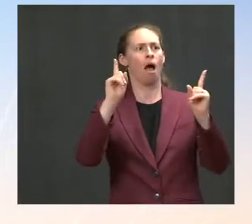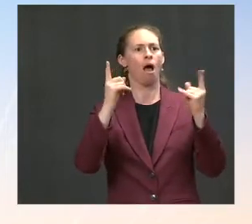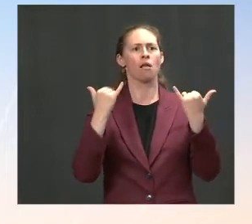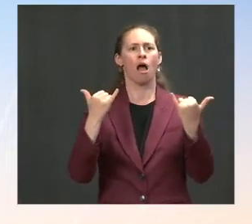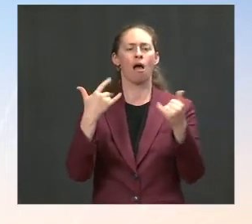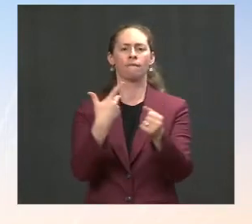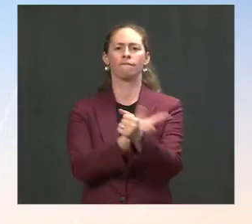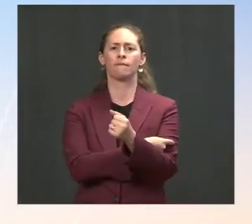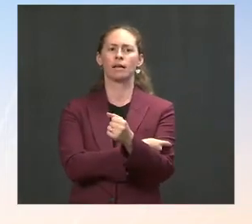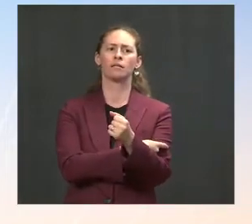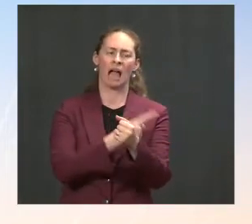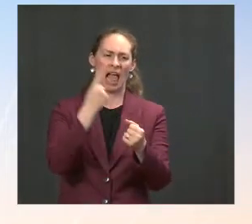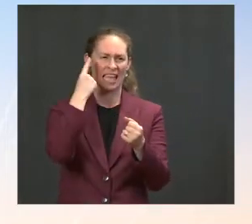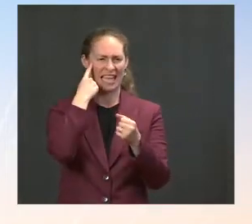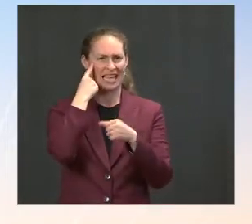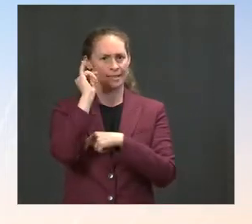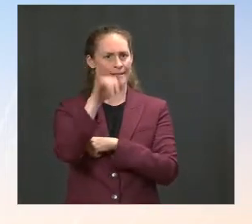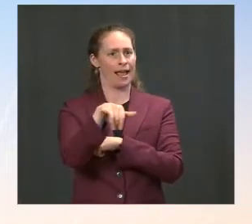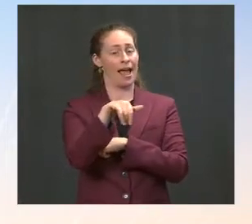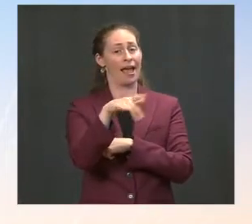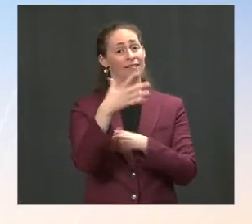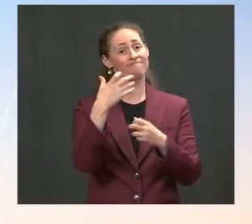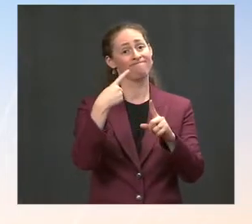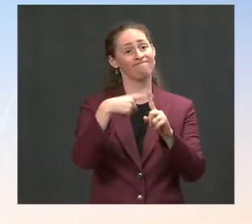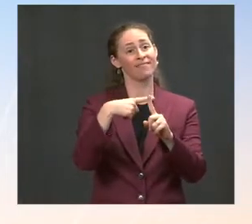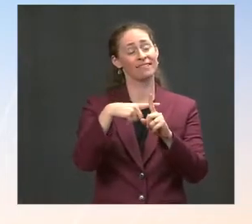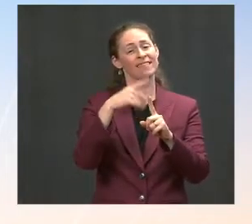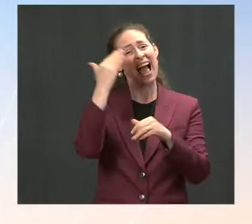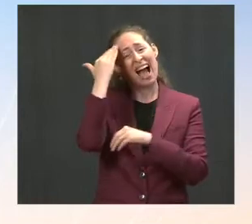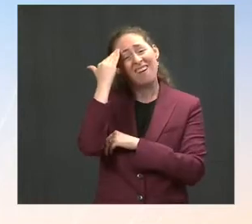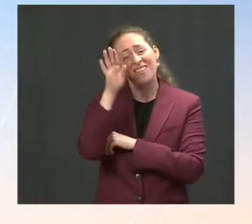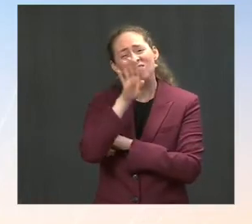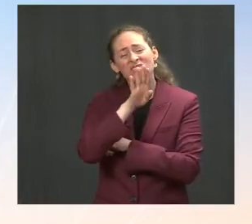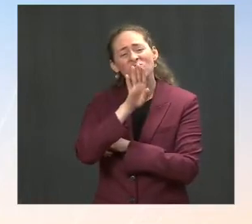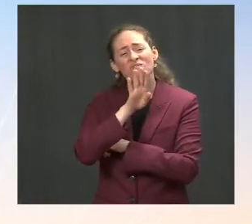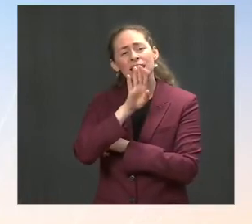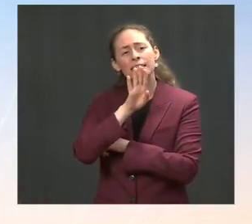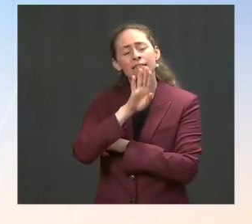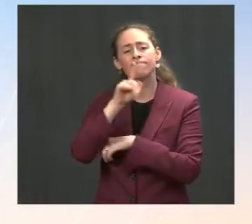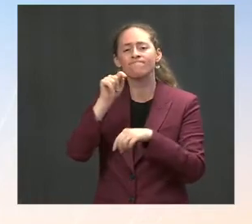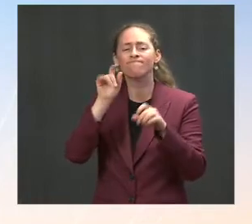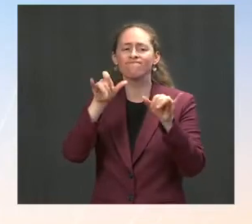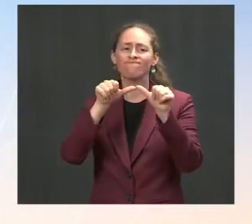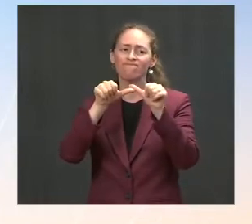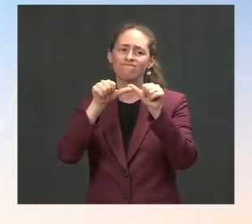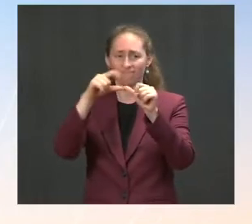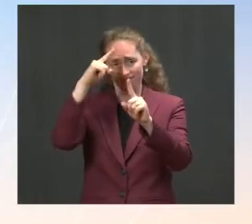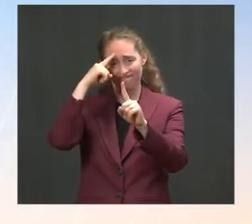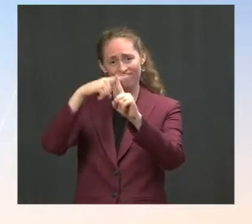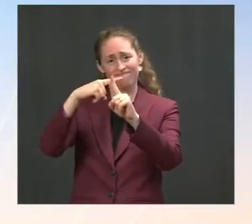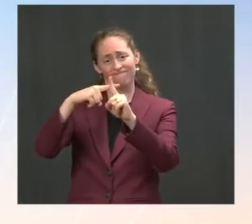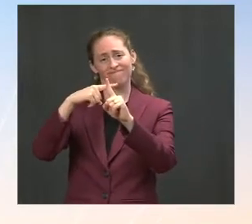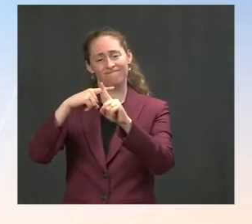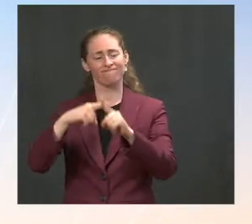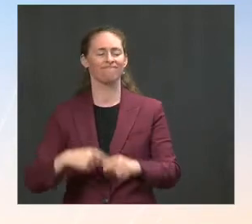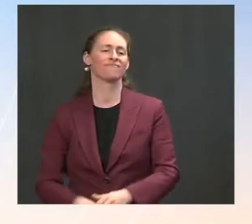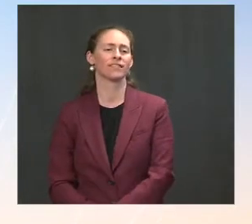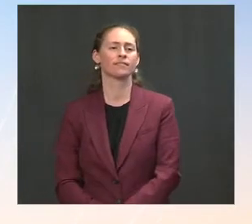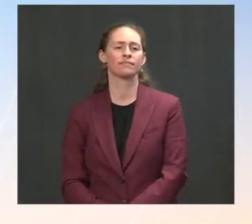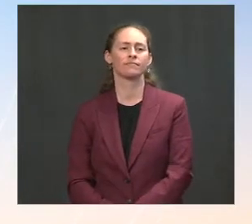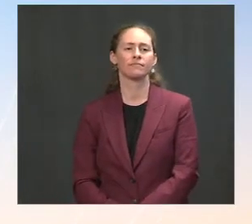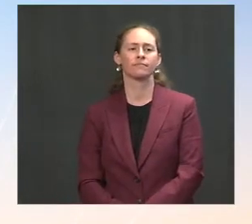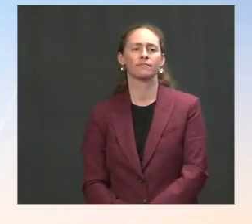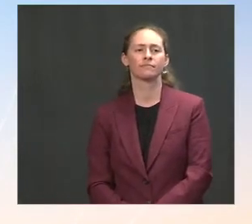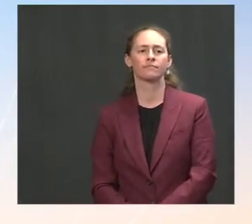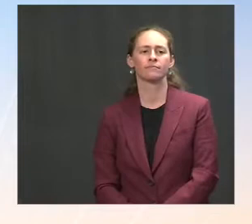that's an encouraging sign. We know it's frustrating, we get it, but we have to stay at it to save people's lives. And last one on Hunter Biden, you confirmed yesterday